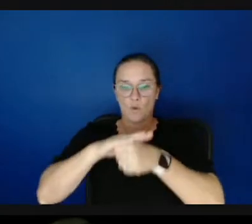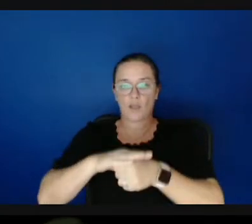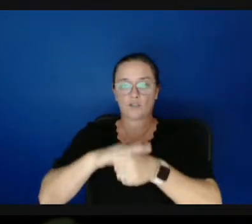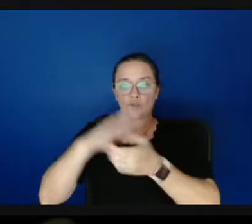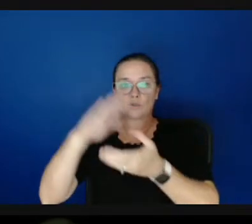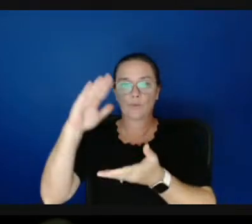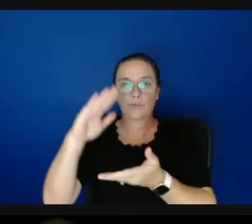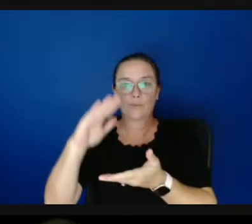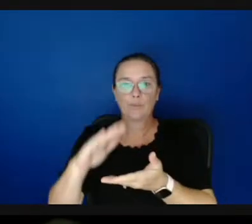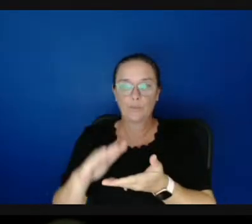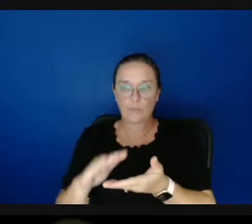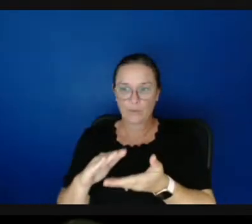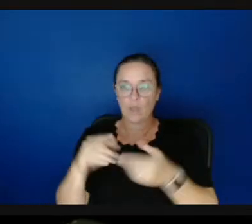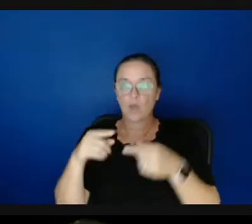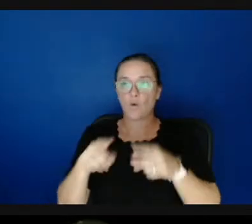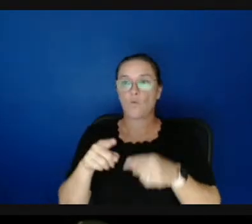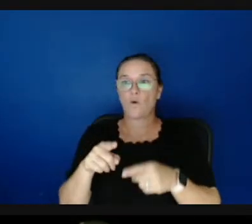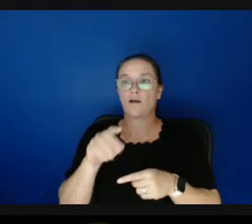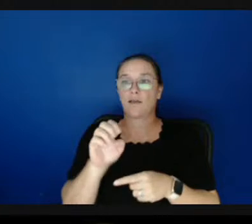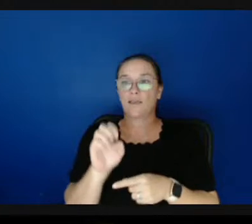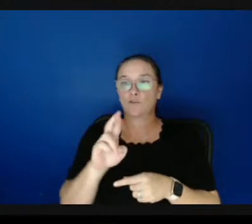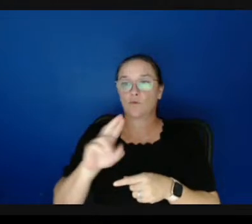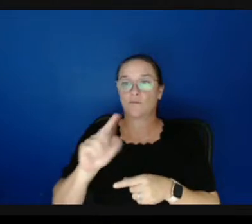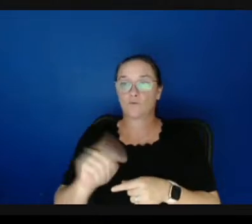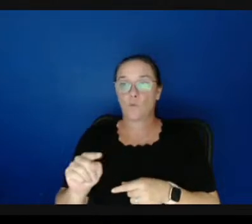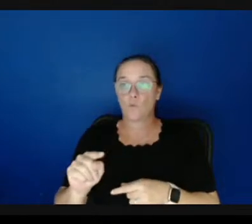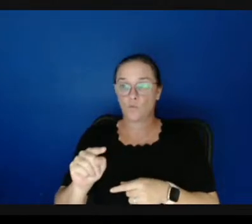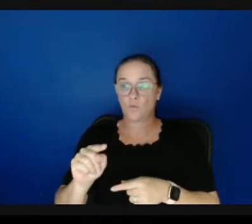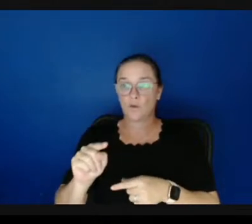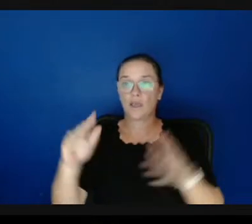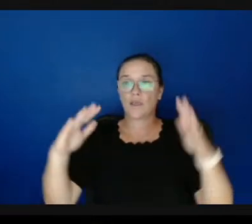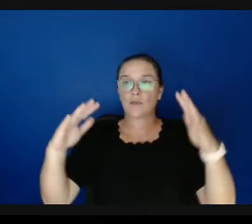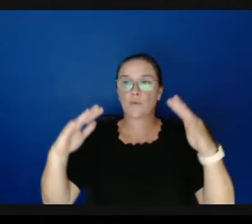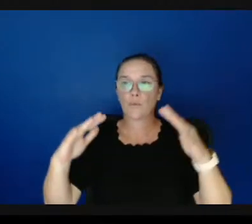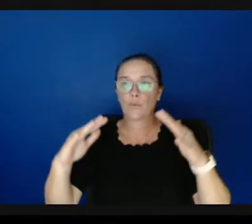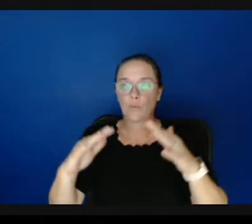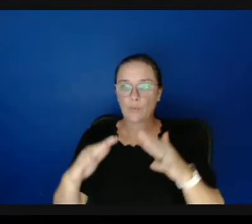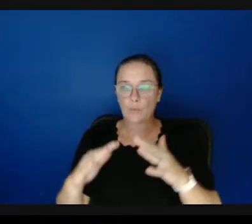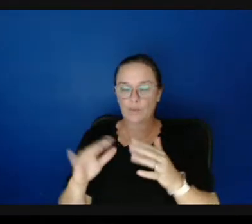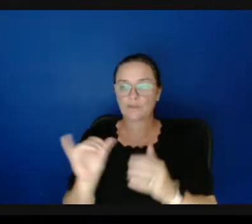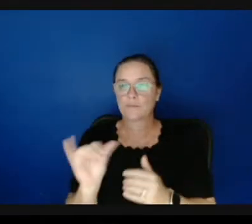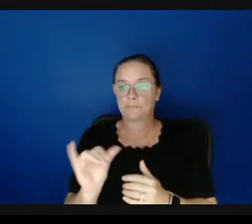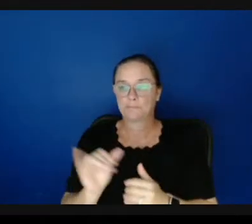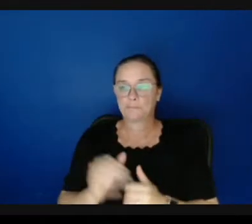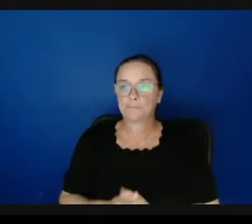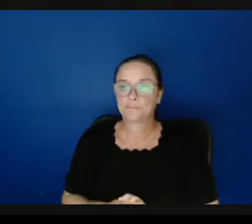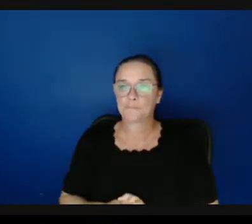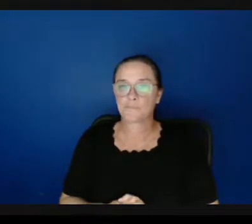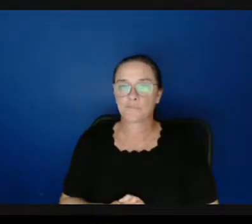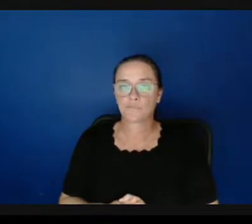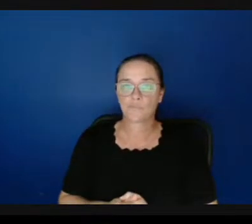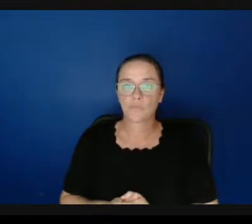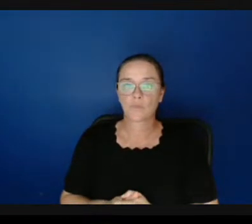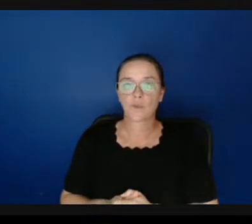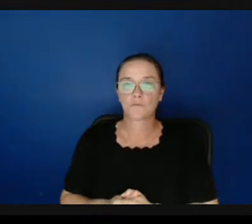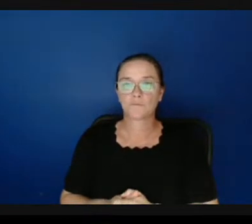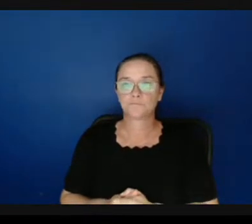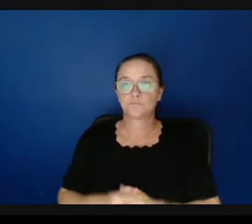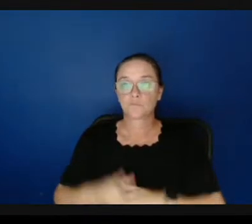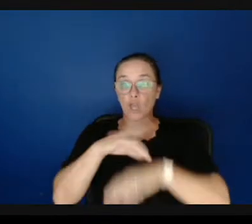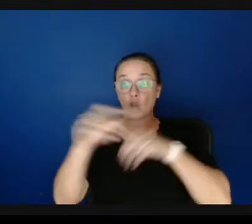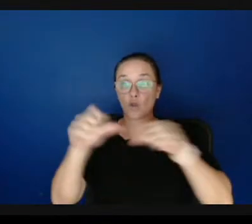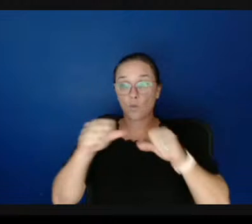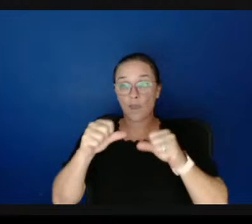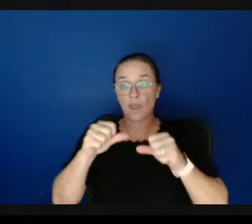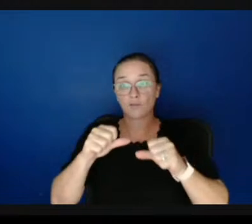continues to track, while the East Rift Zone is also deflating in response as well. Earthquakes have gone down.